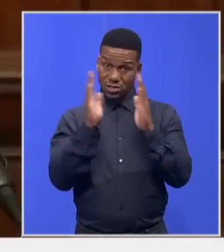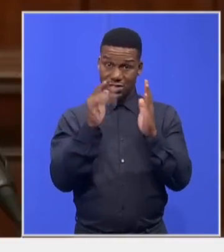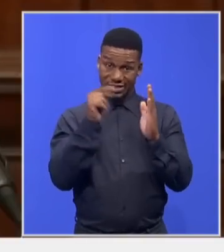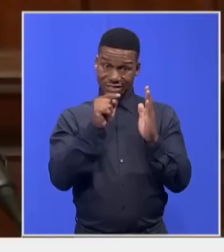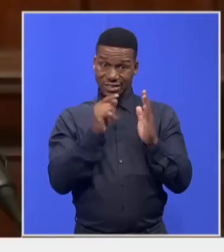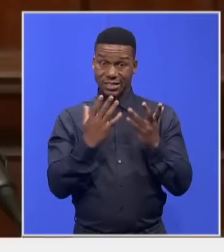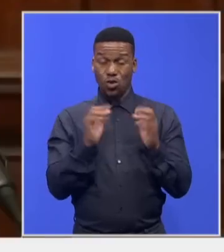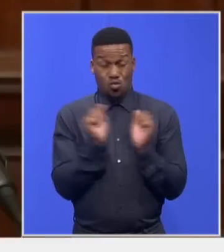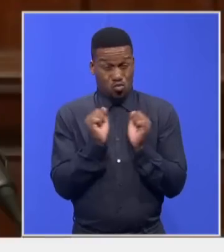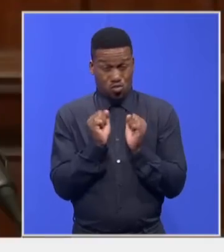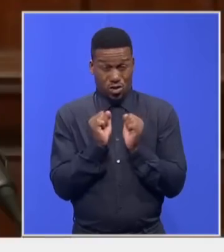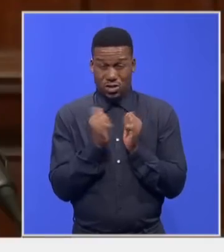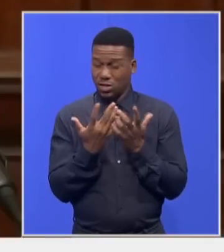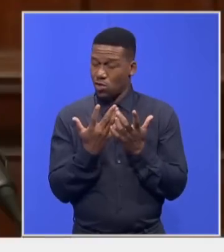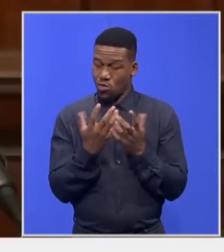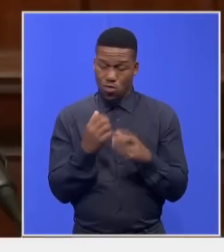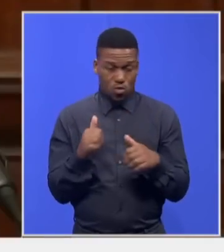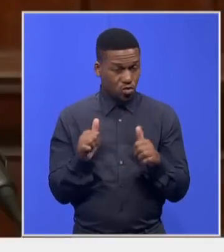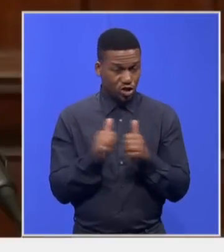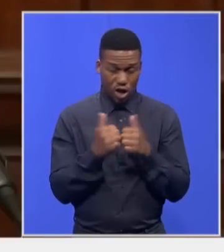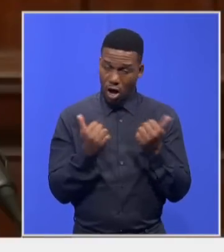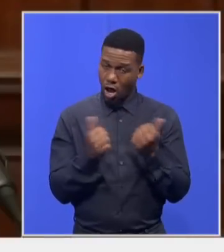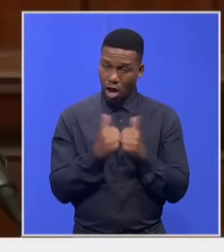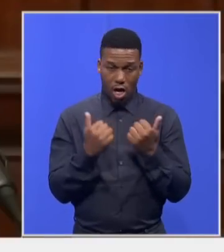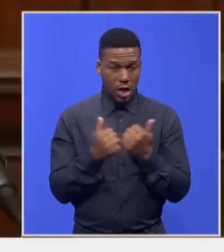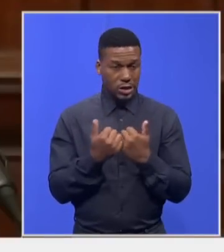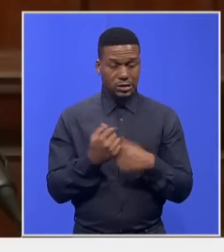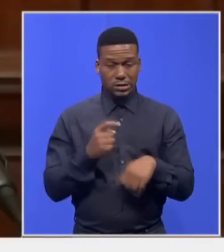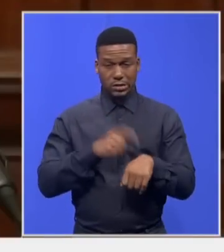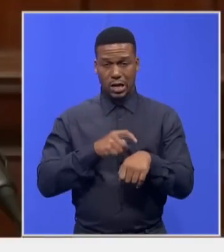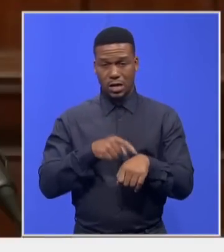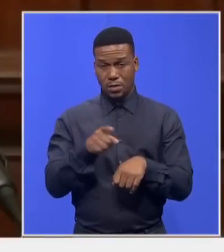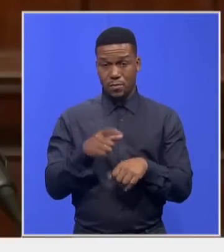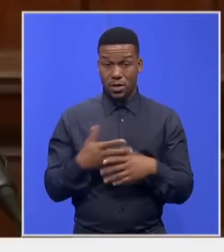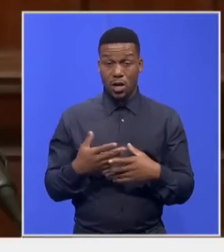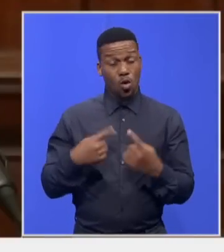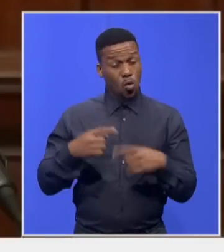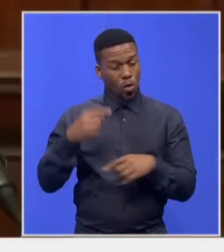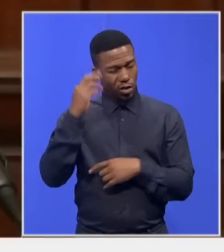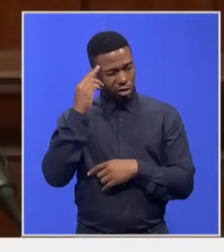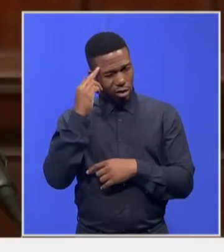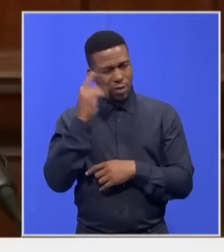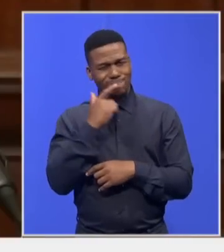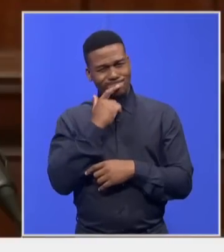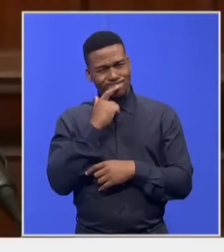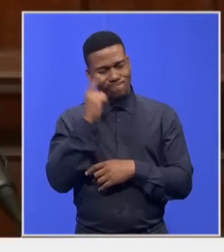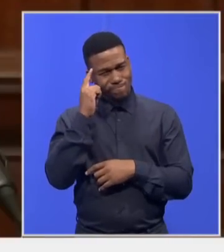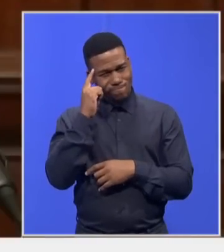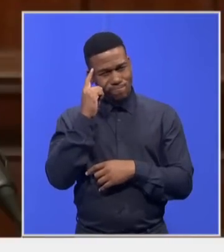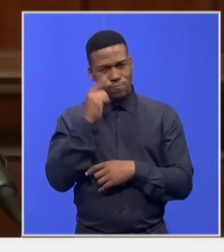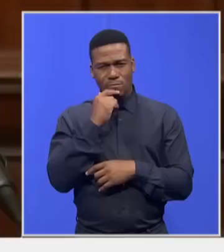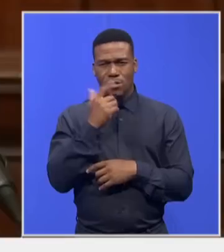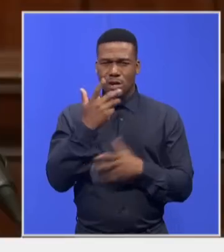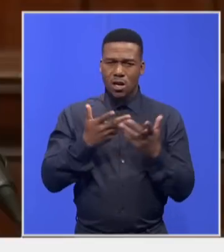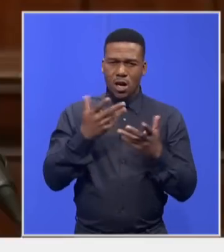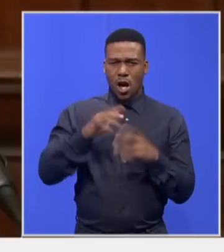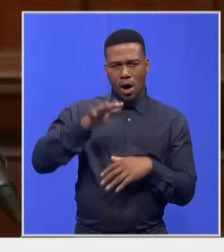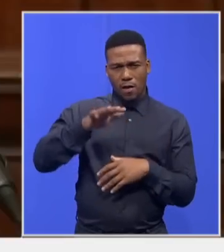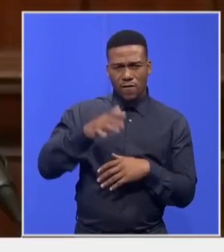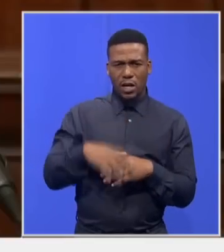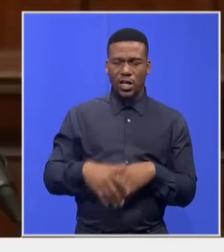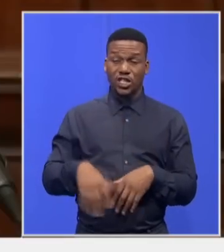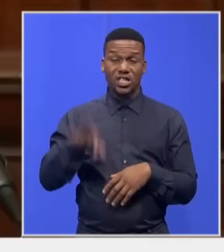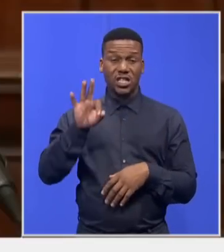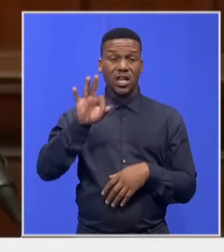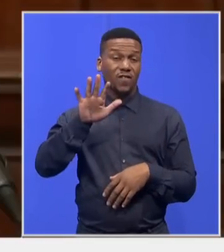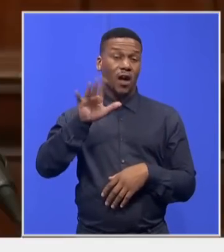period, and I'll share with you what our thinking is there. The numbers suggest that historically the average is about 35,000